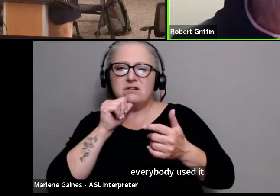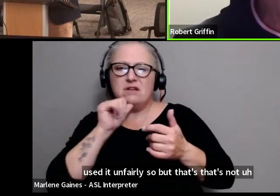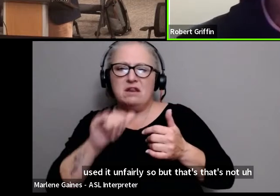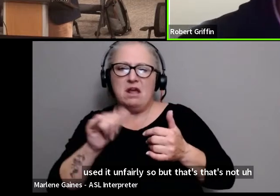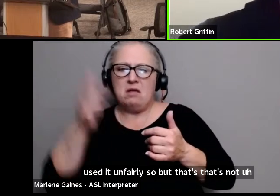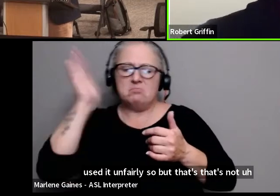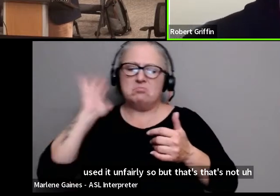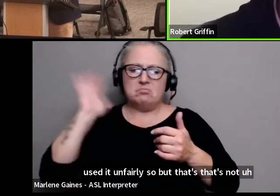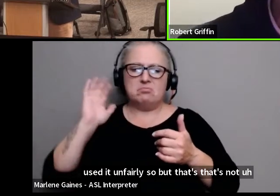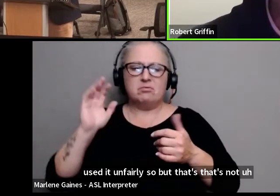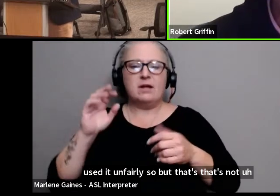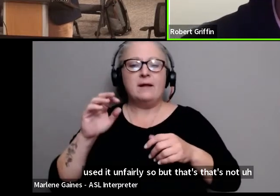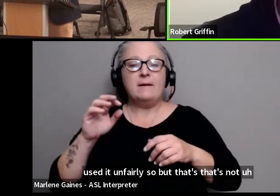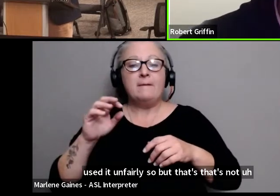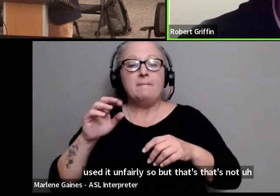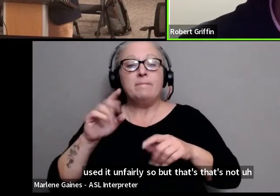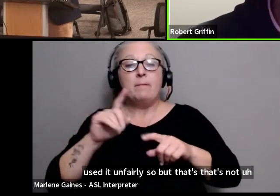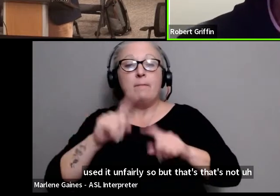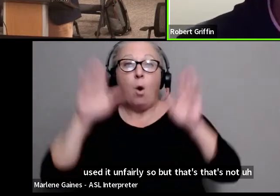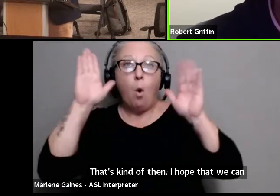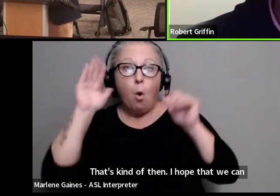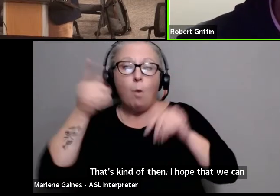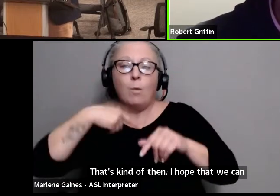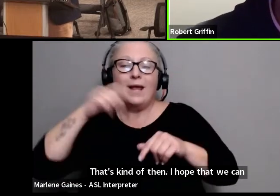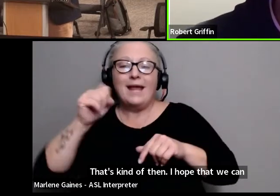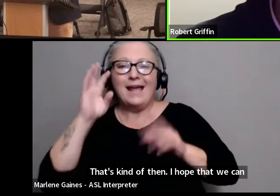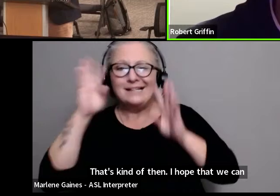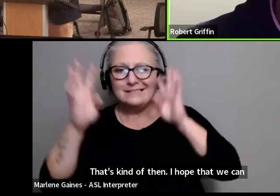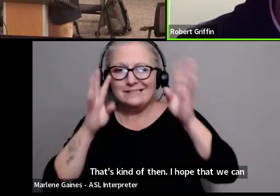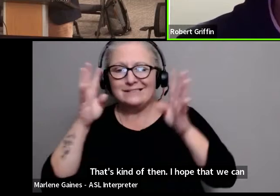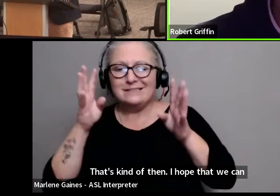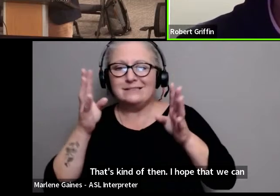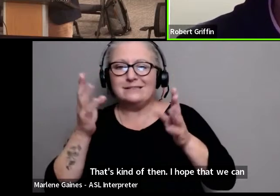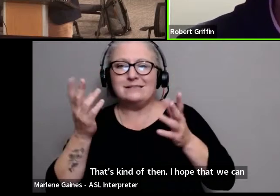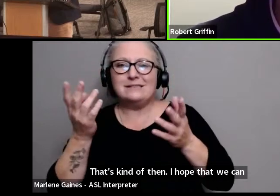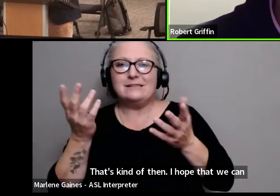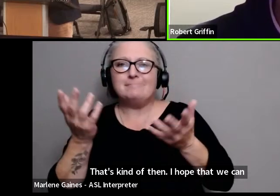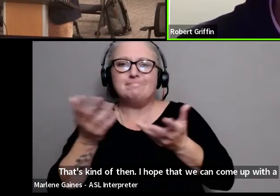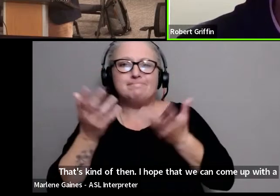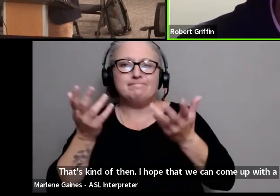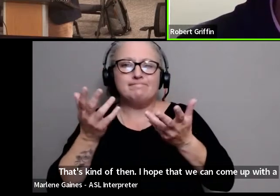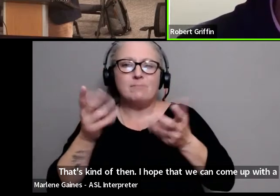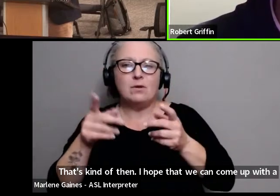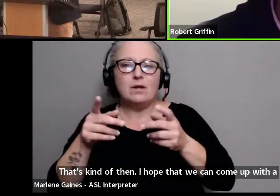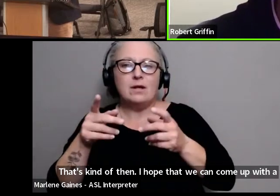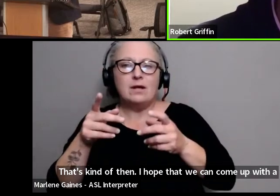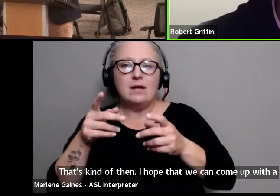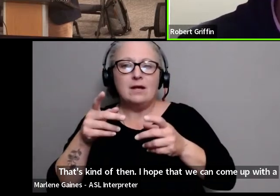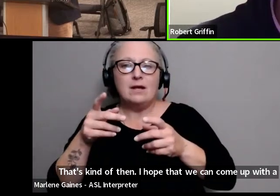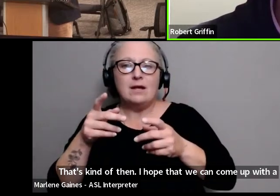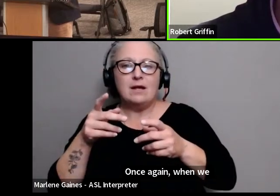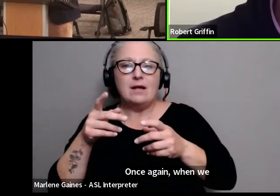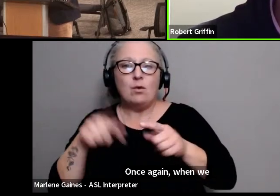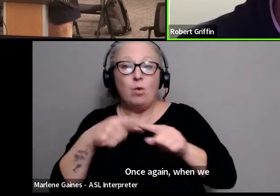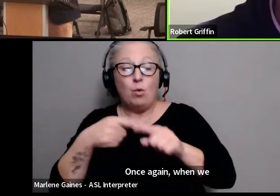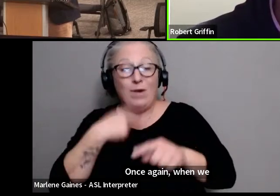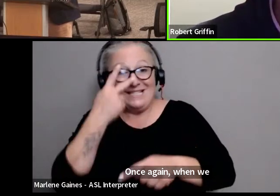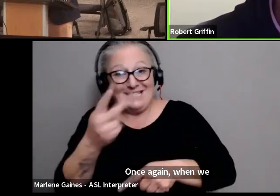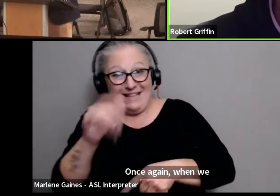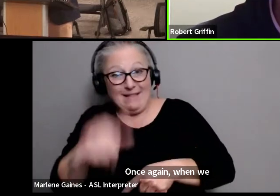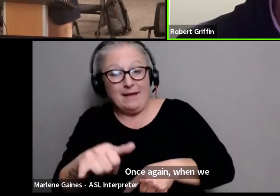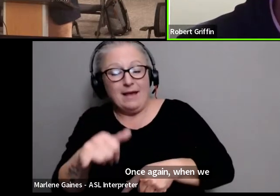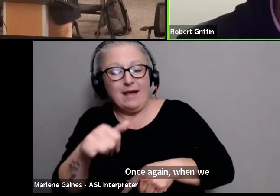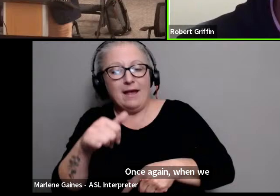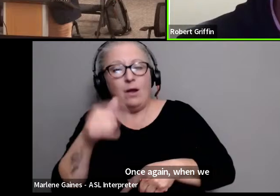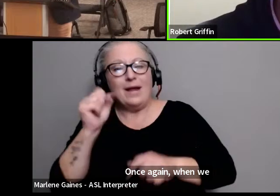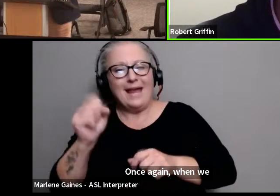I hope that we can come up with once again, when we come across something insightful like this, we